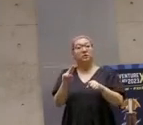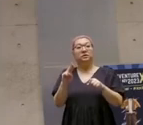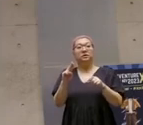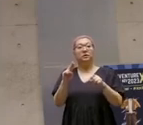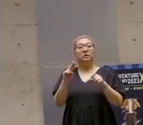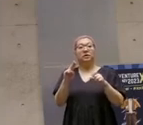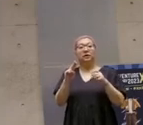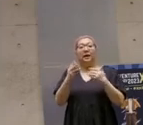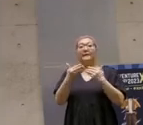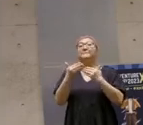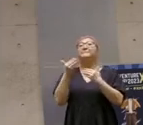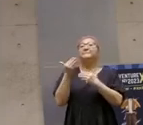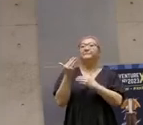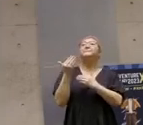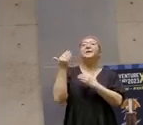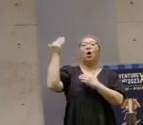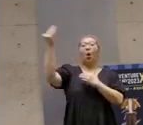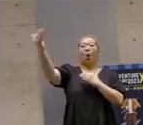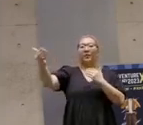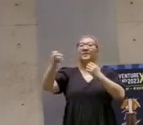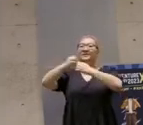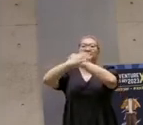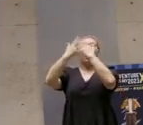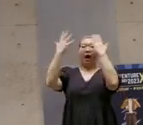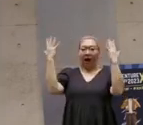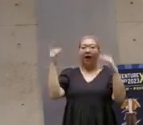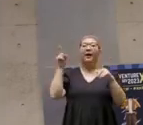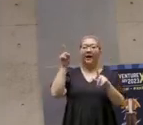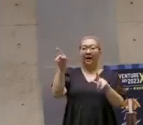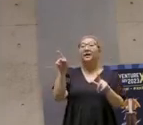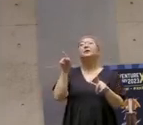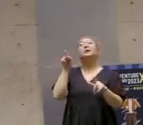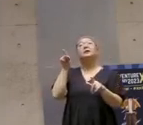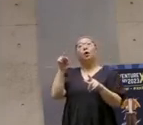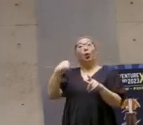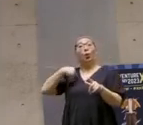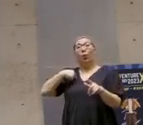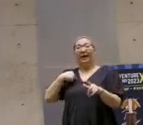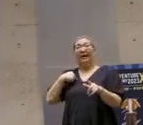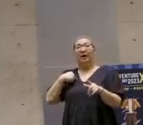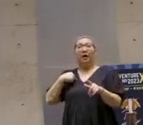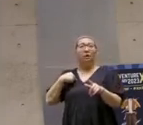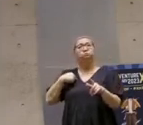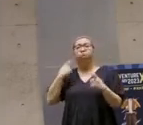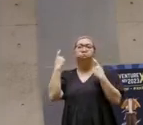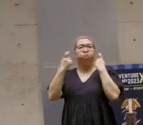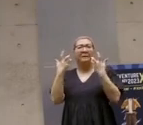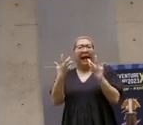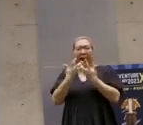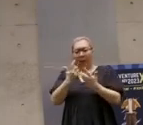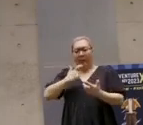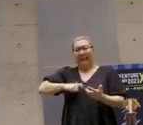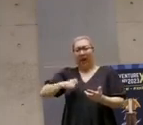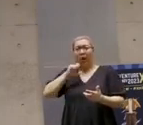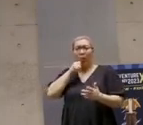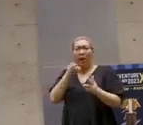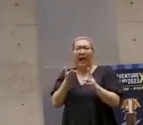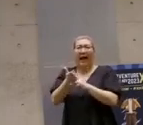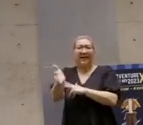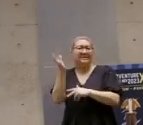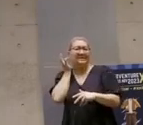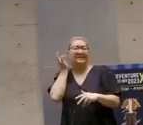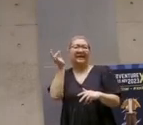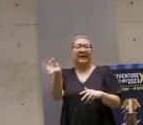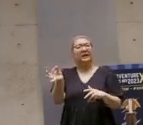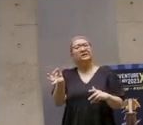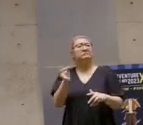it because I thought that it frustrated a player's legitimate choice to access help. But having seen the way